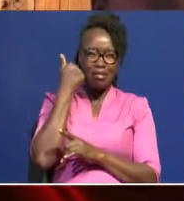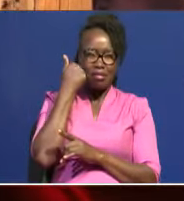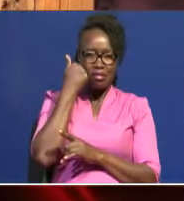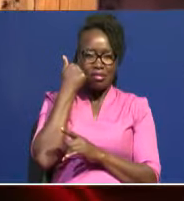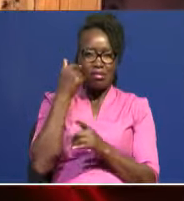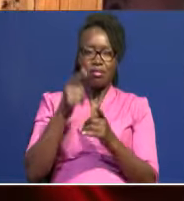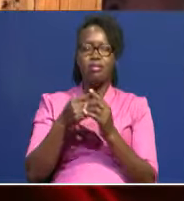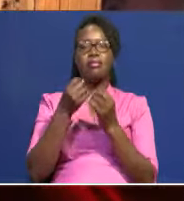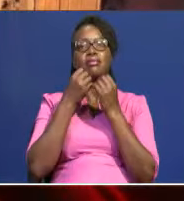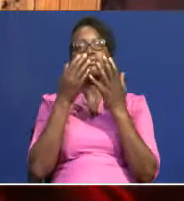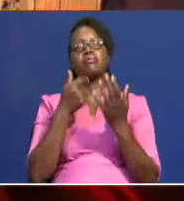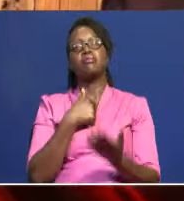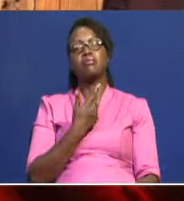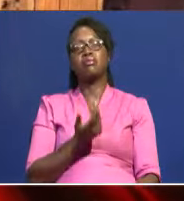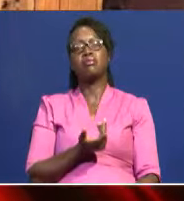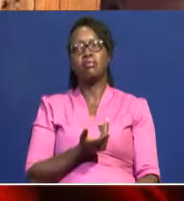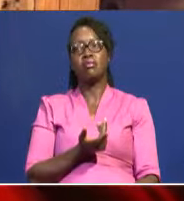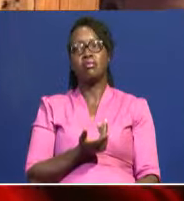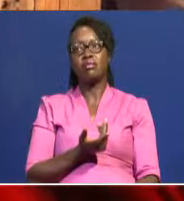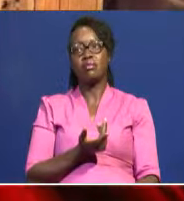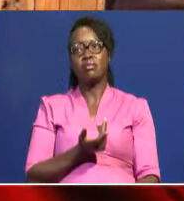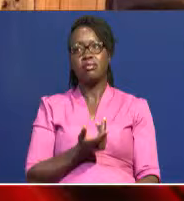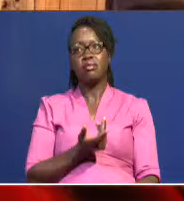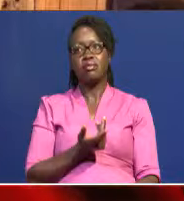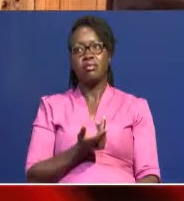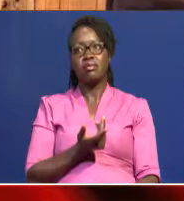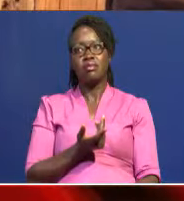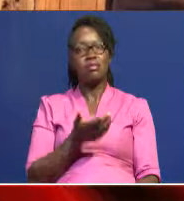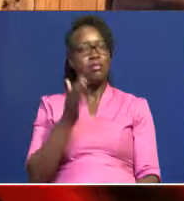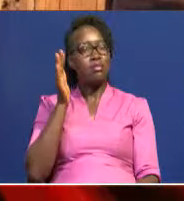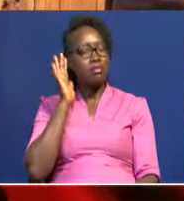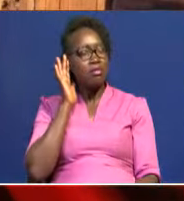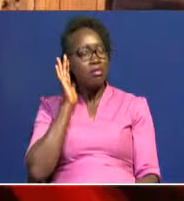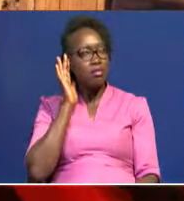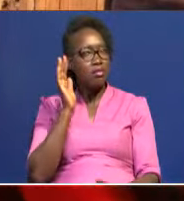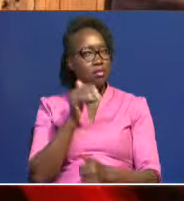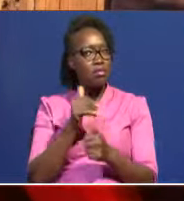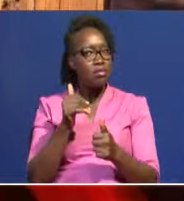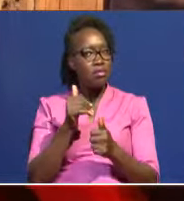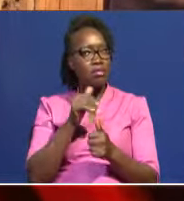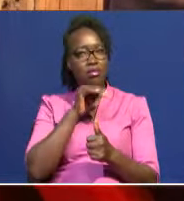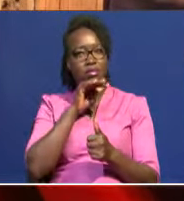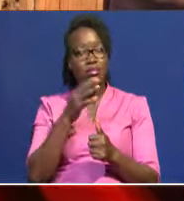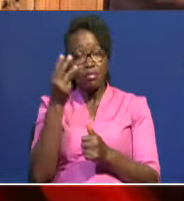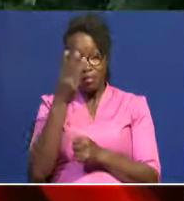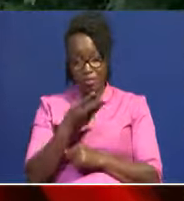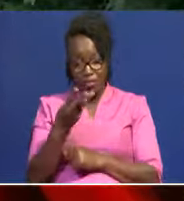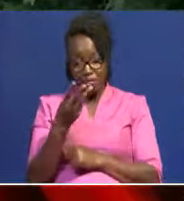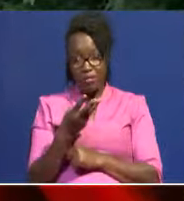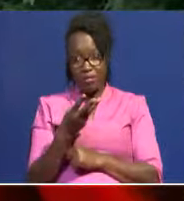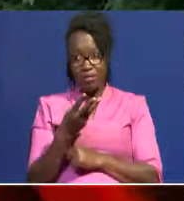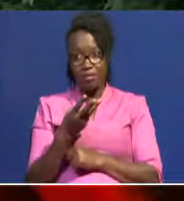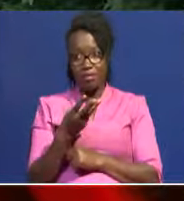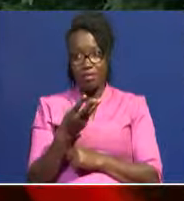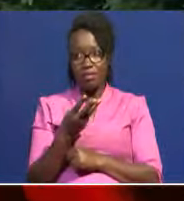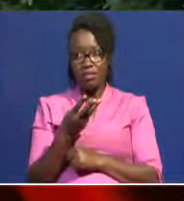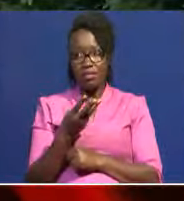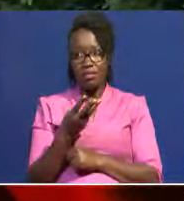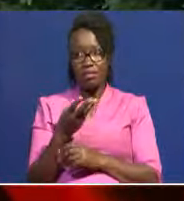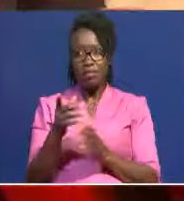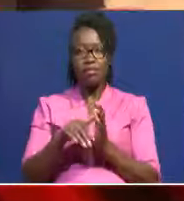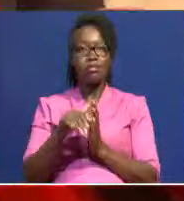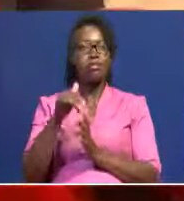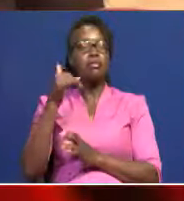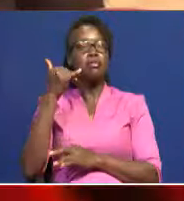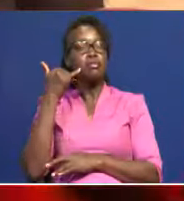ndio tunafahamishwa. Umesikia wanyama mtoto amekuwa mgonjwa on Wednesday. The family would later be called